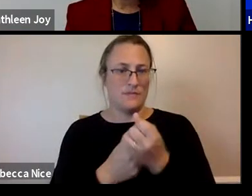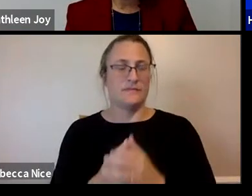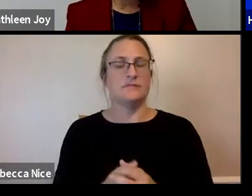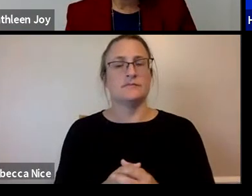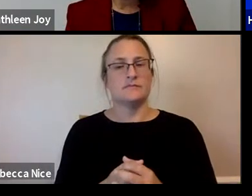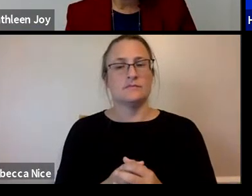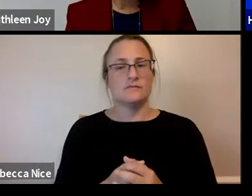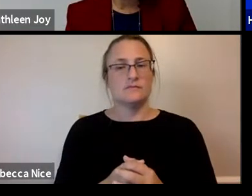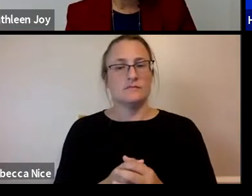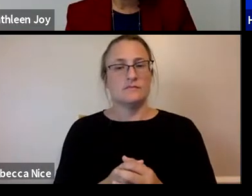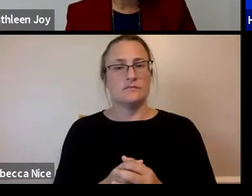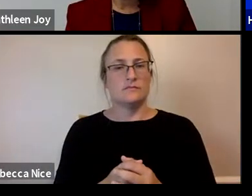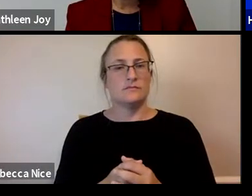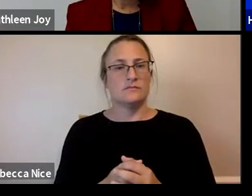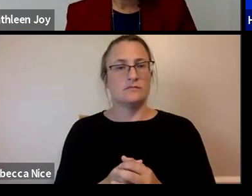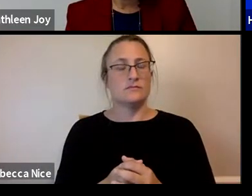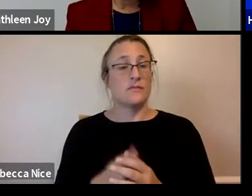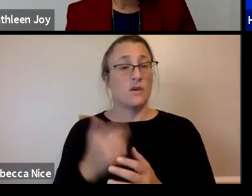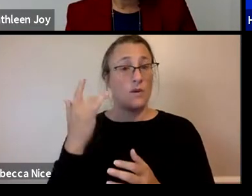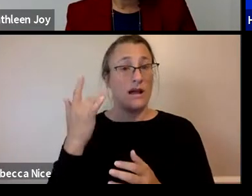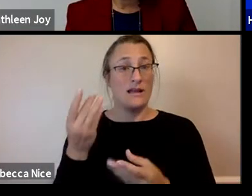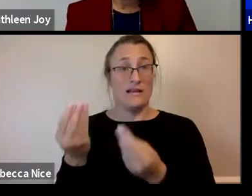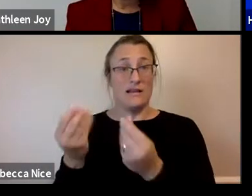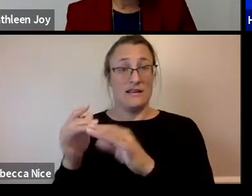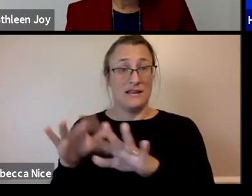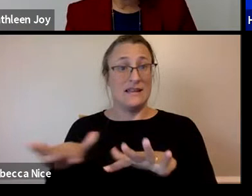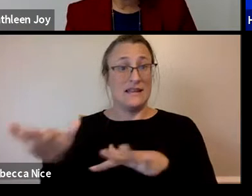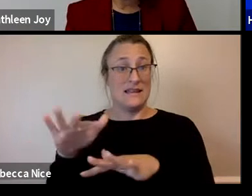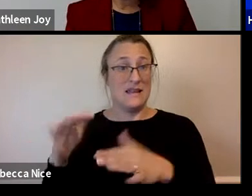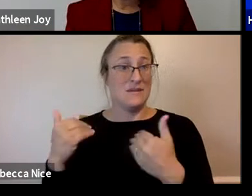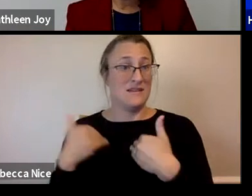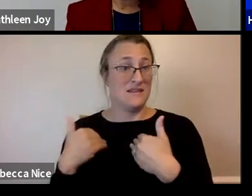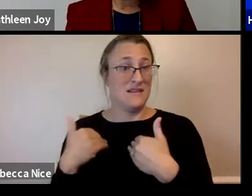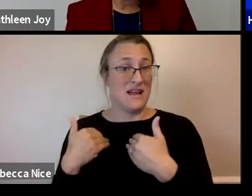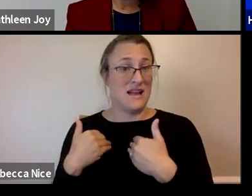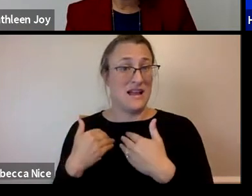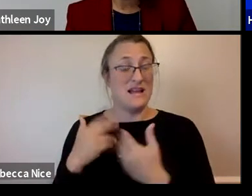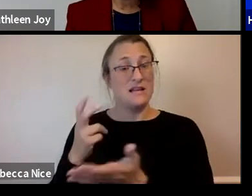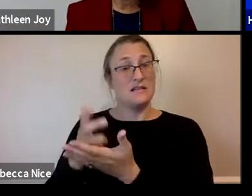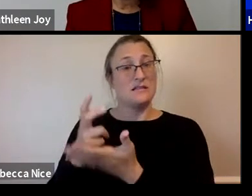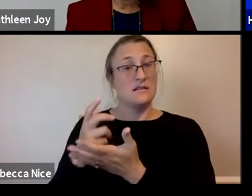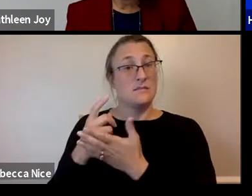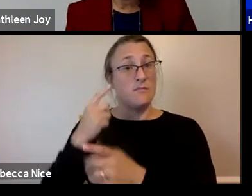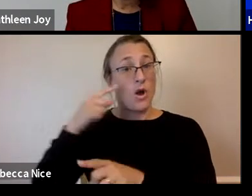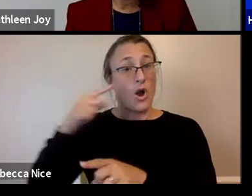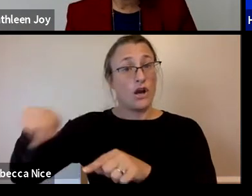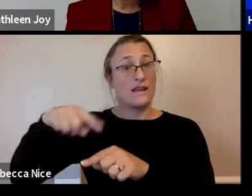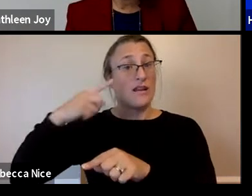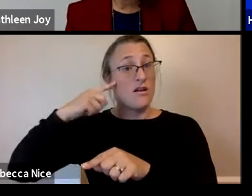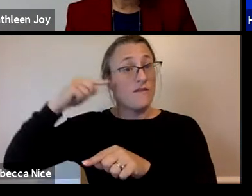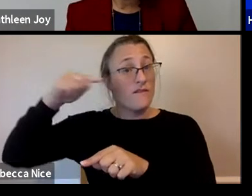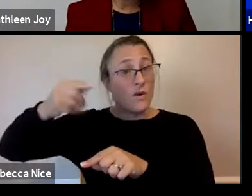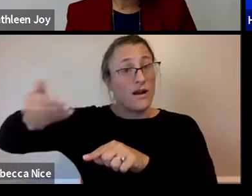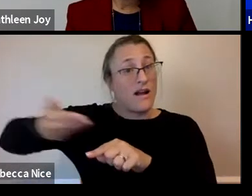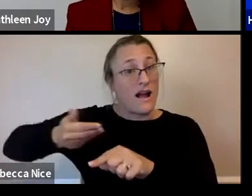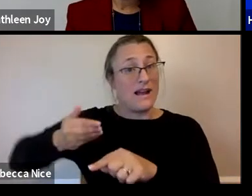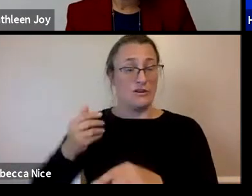is our campus is bounded by a favorite parking area for for-hire vehicles. And while the area is much